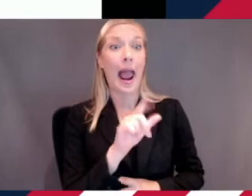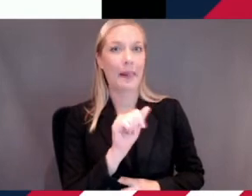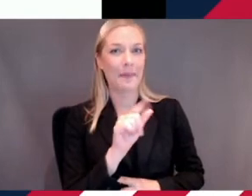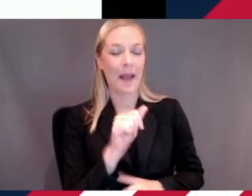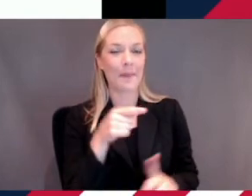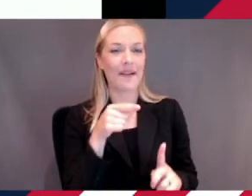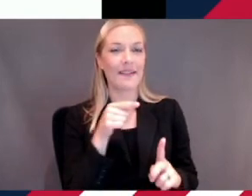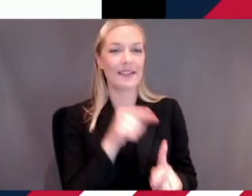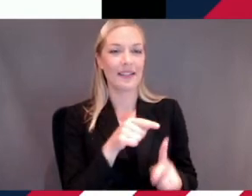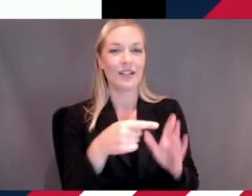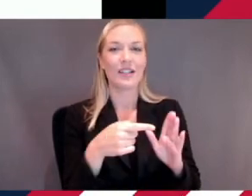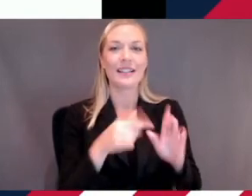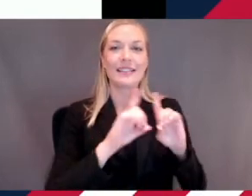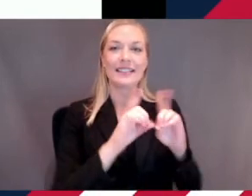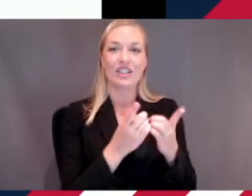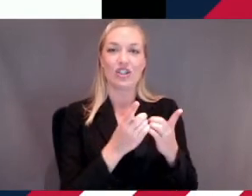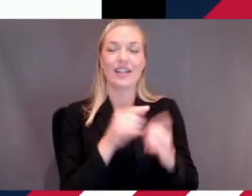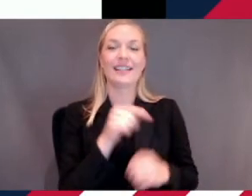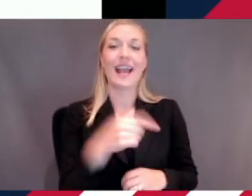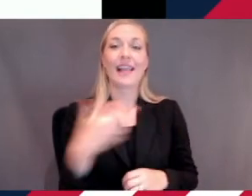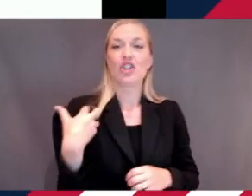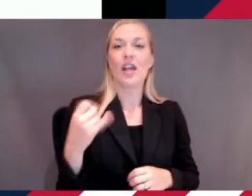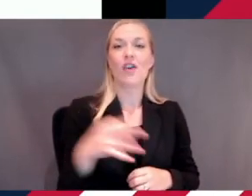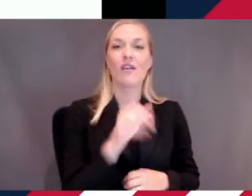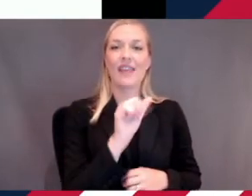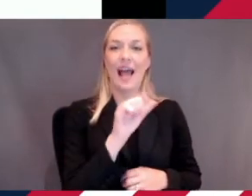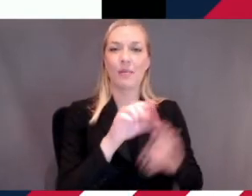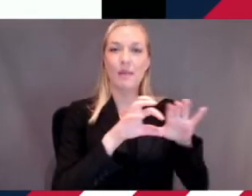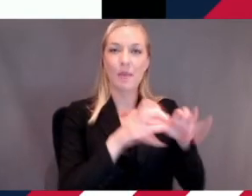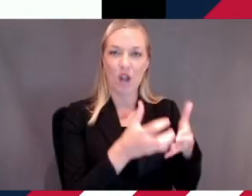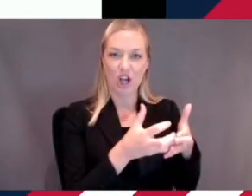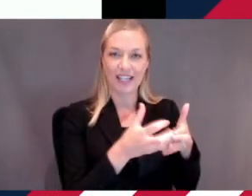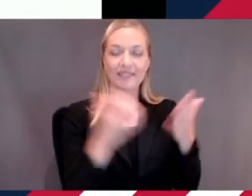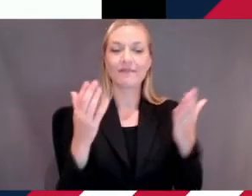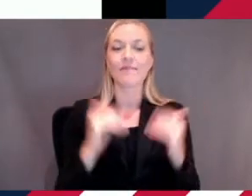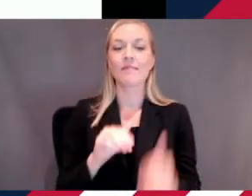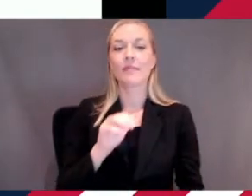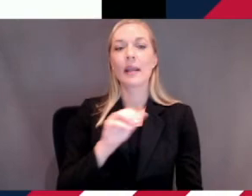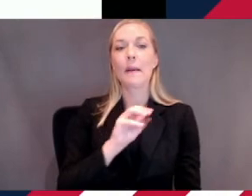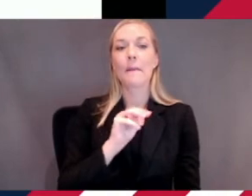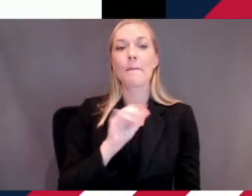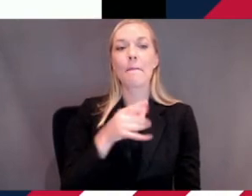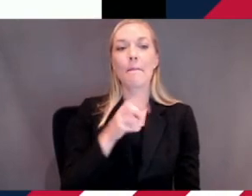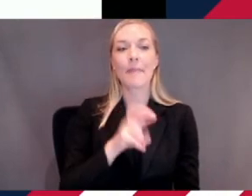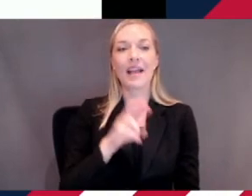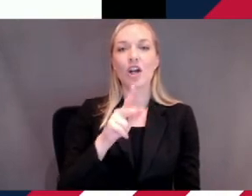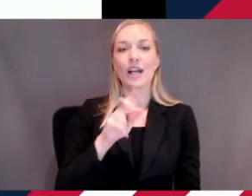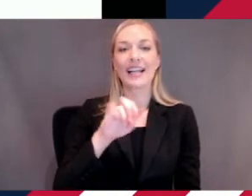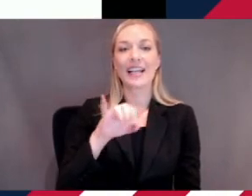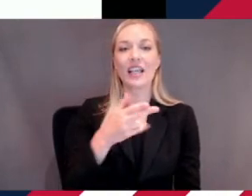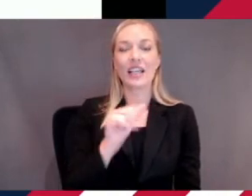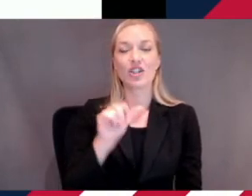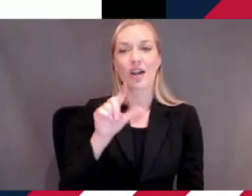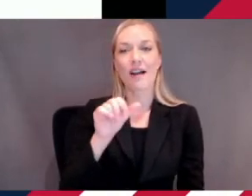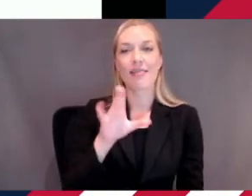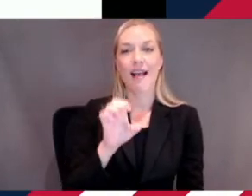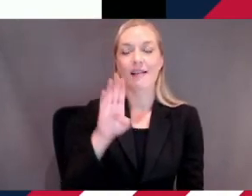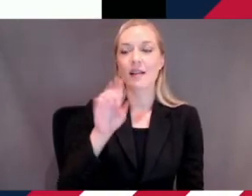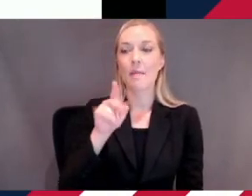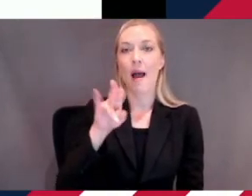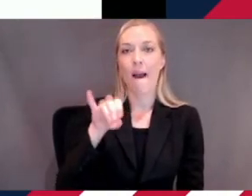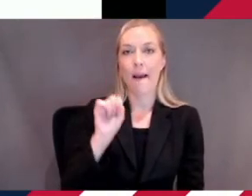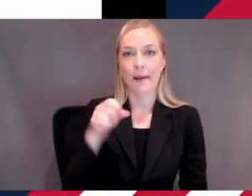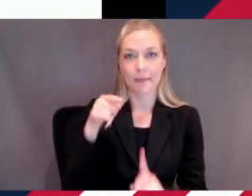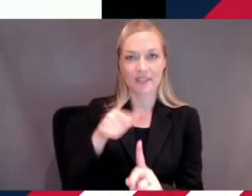Party. Mayor Keisha Lance Bottoms, who, as I understand, is still currently at the services